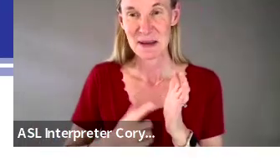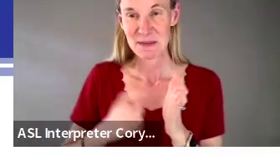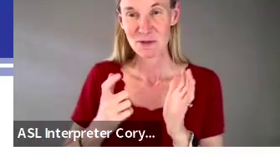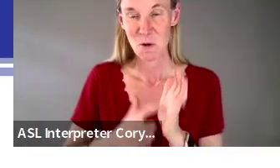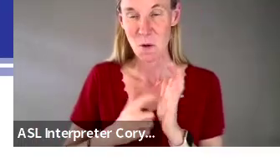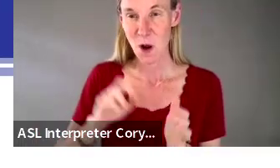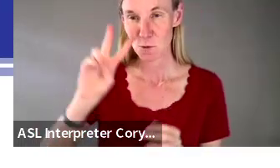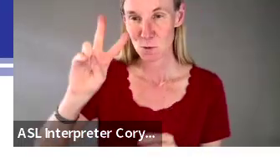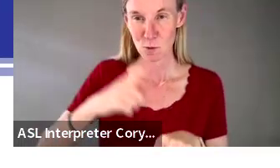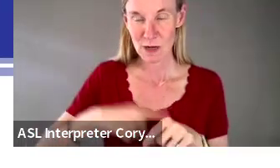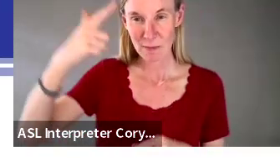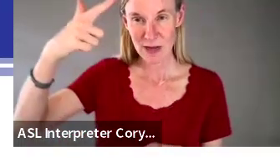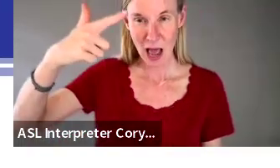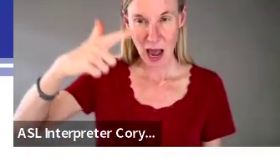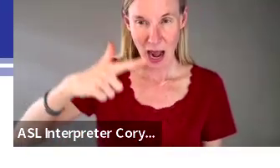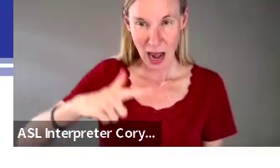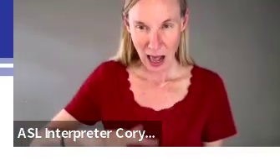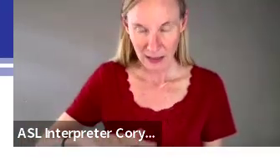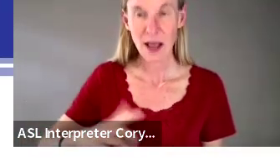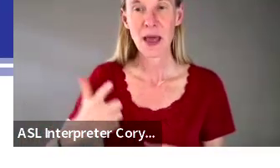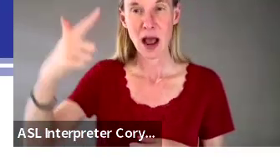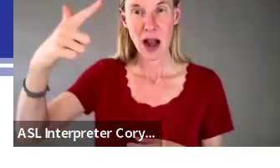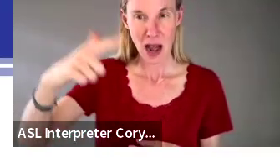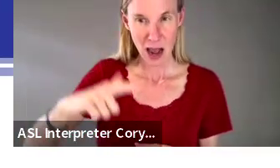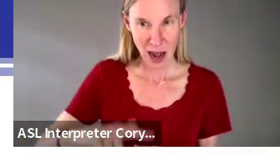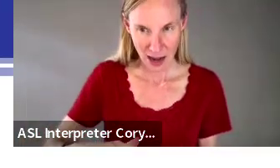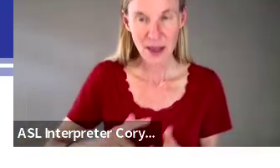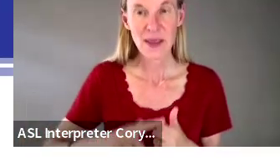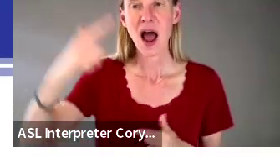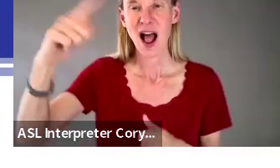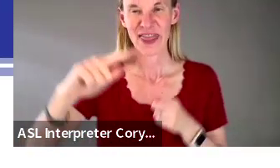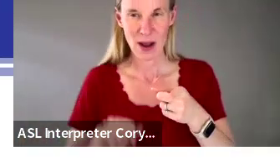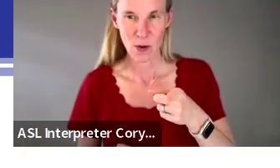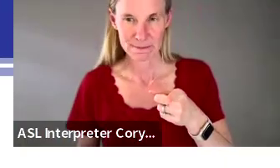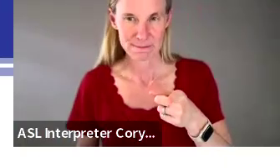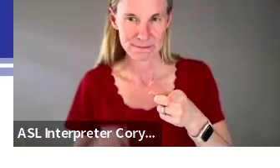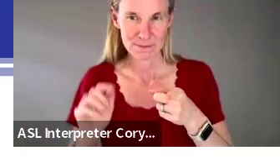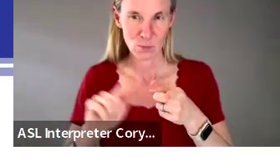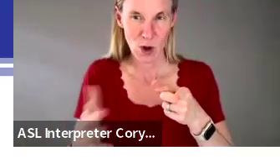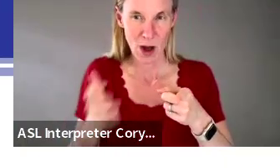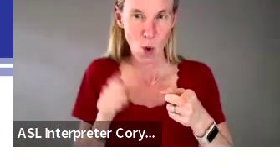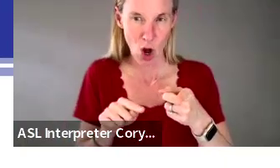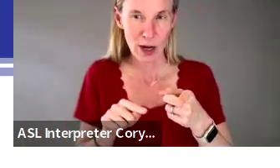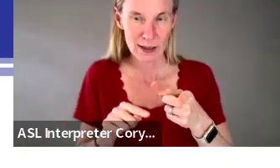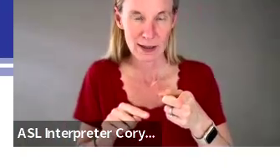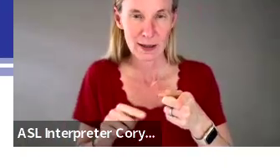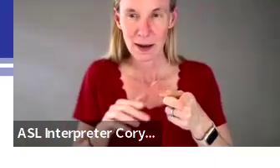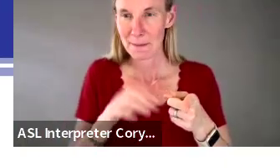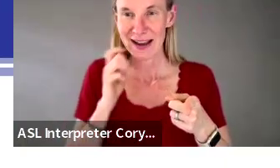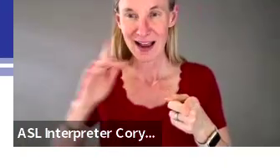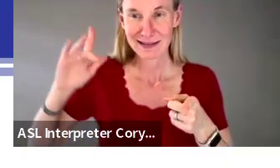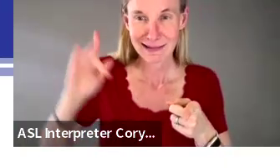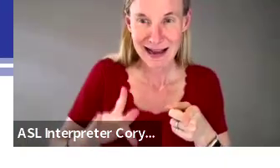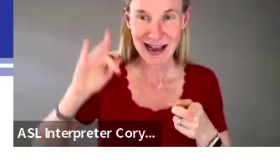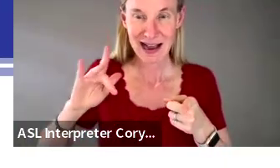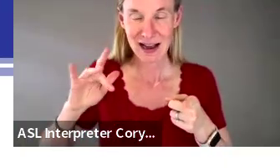the navigation to be, this is the one I want, because their reflex for actually selecting might not be quick